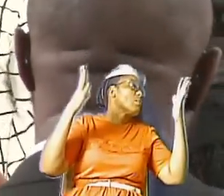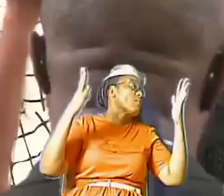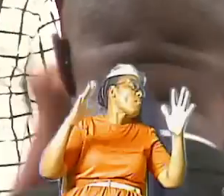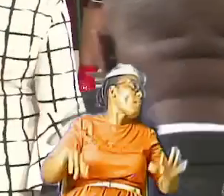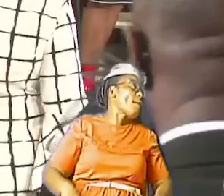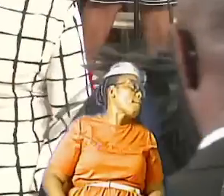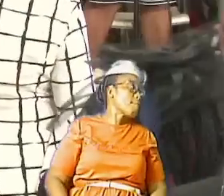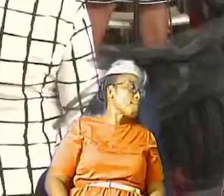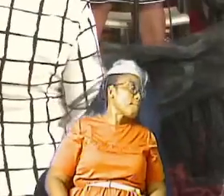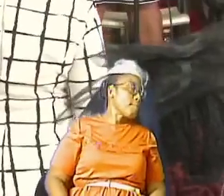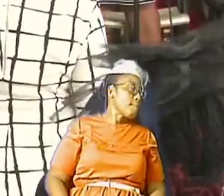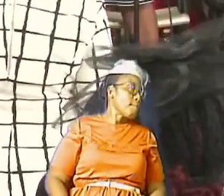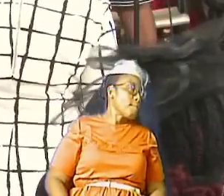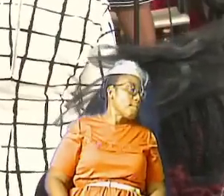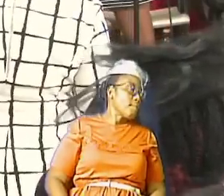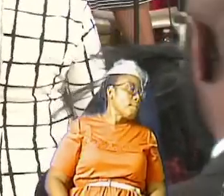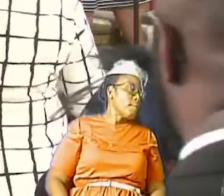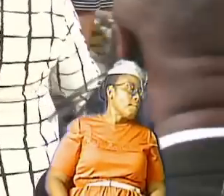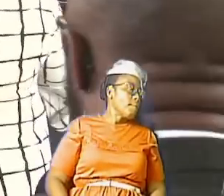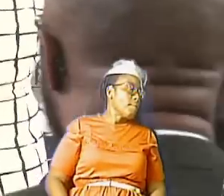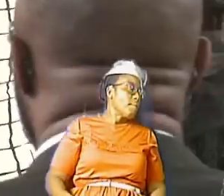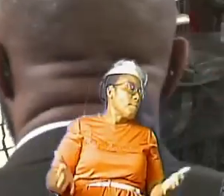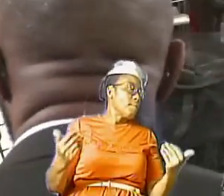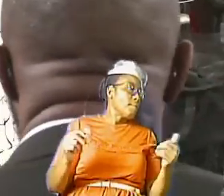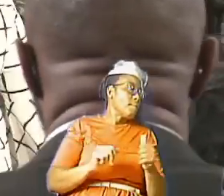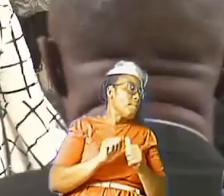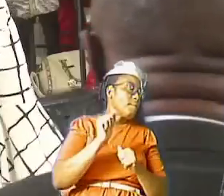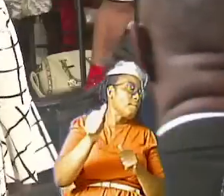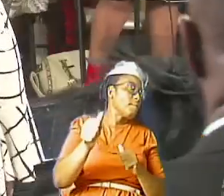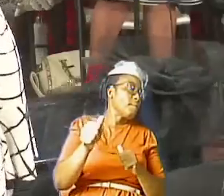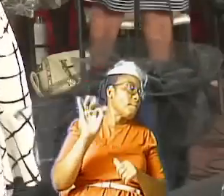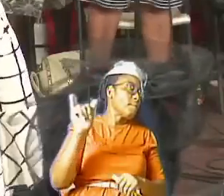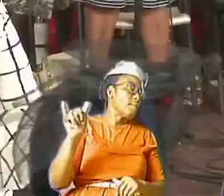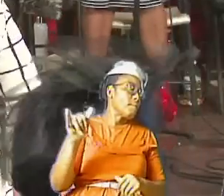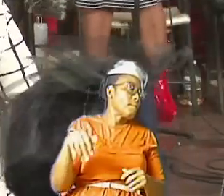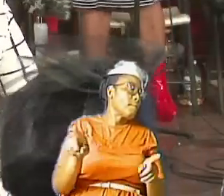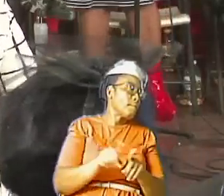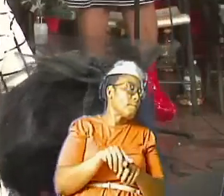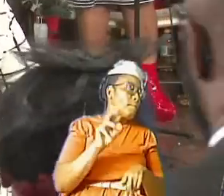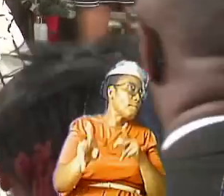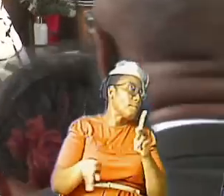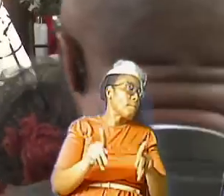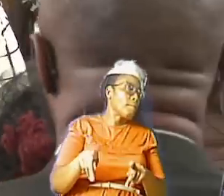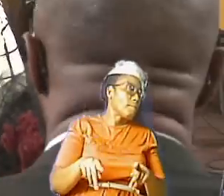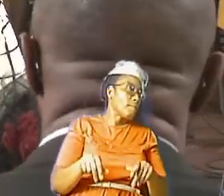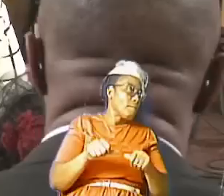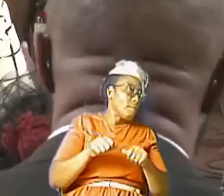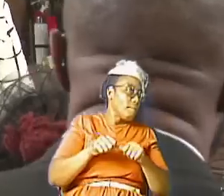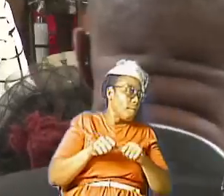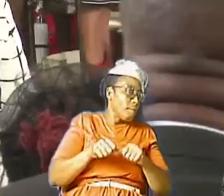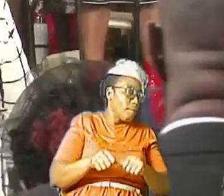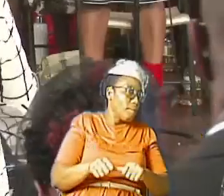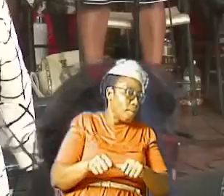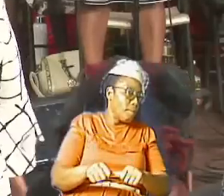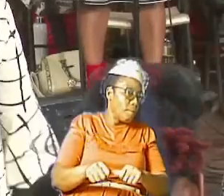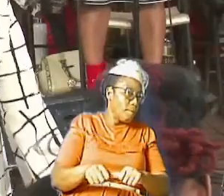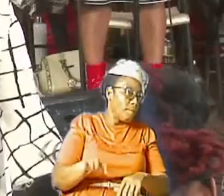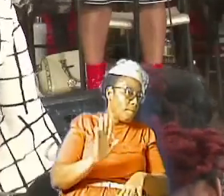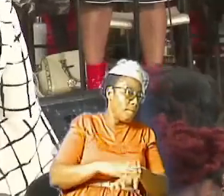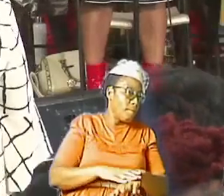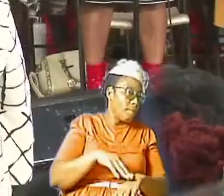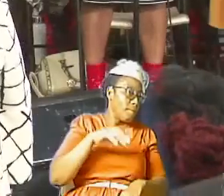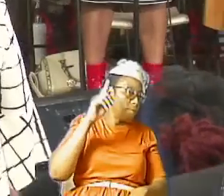Hallelujah. And it came to pass that as the people press upon